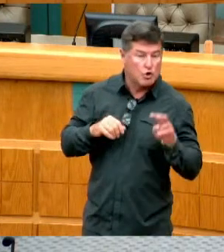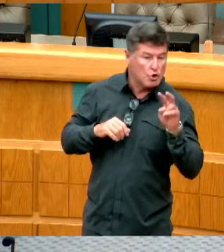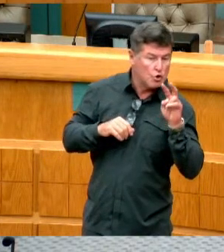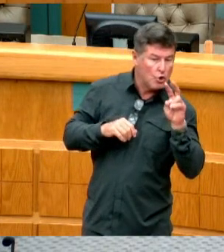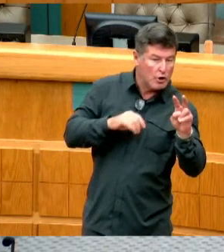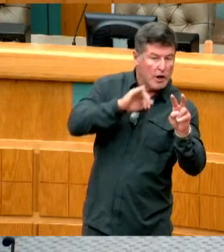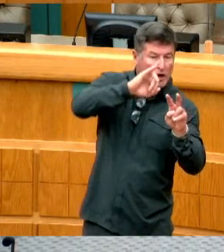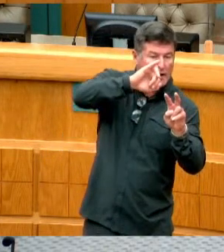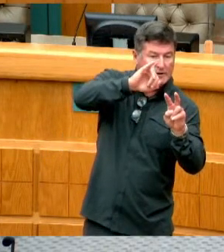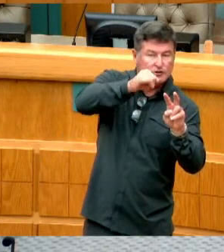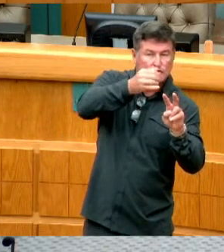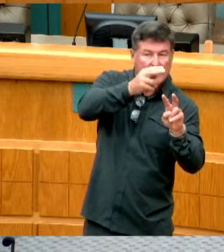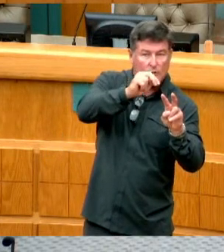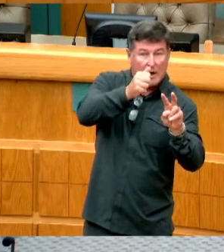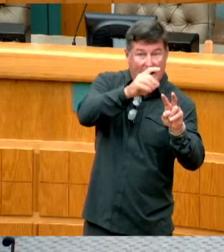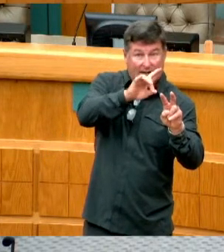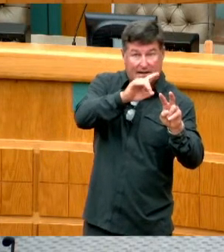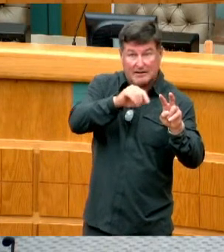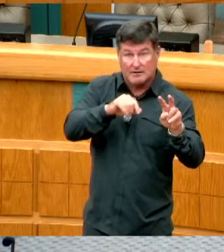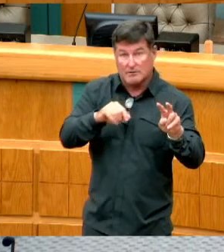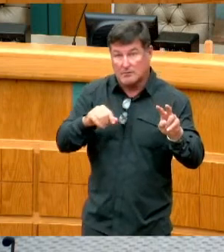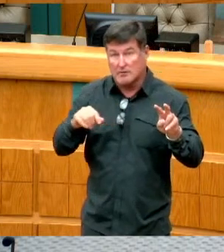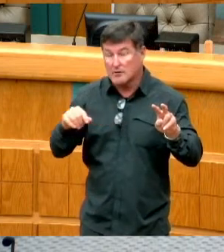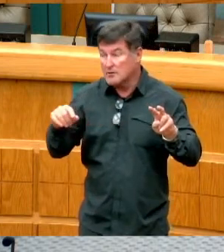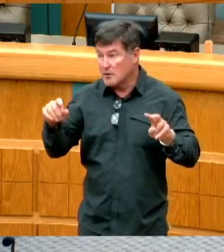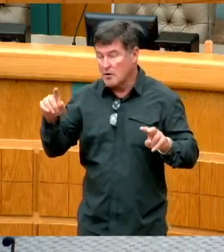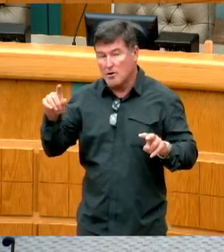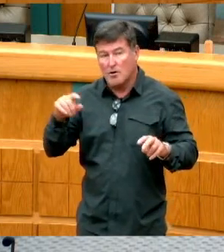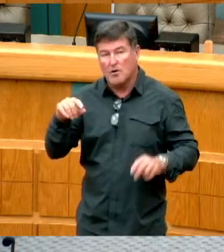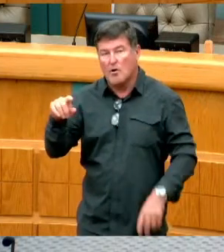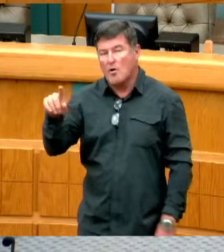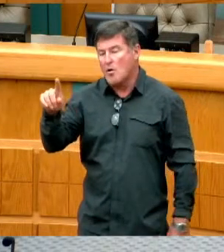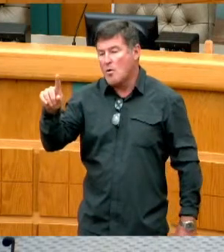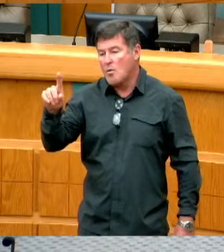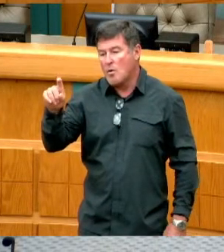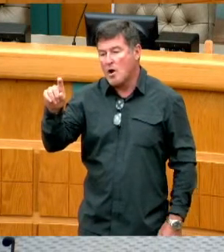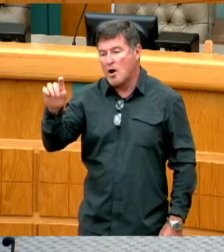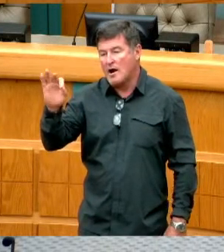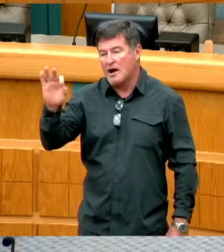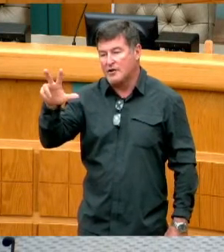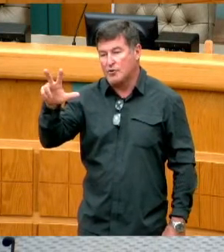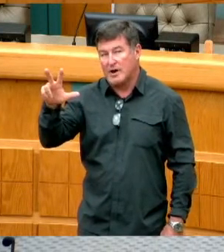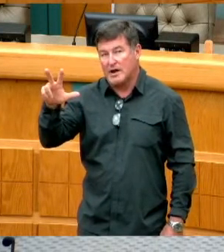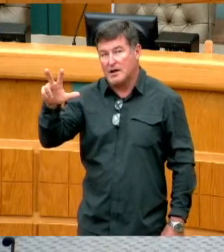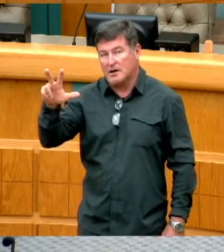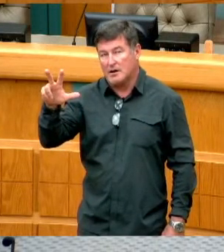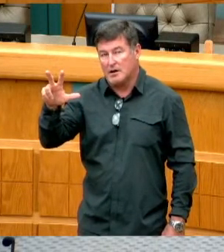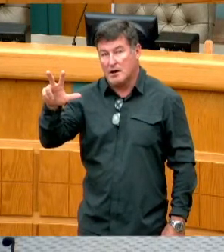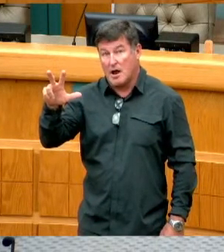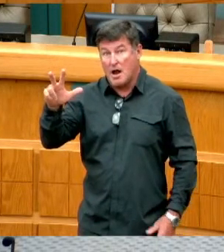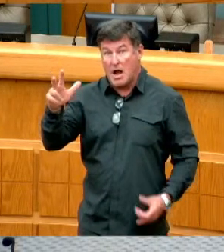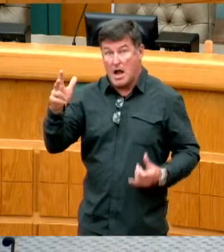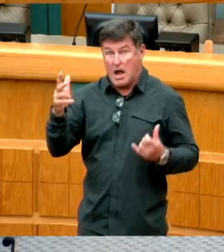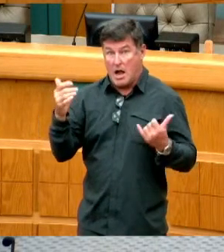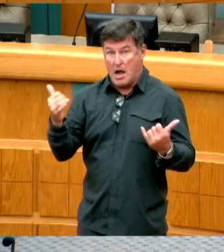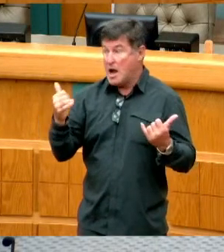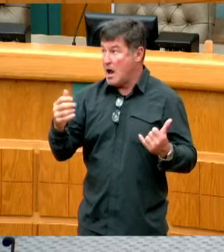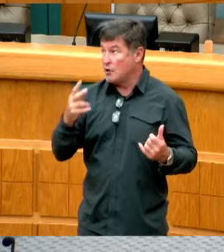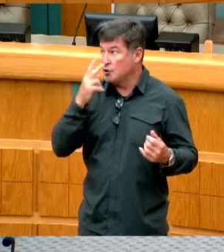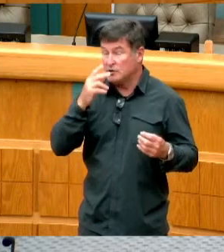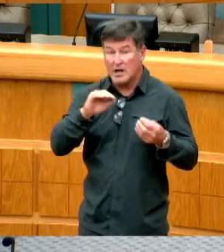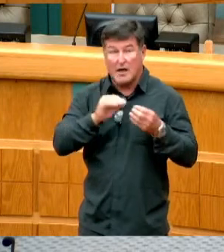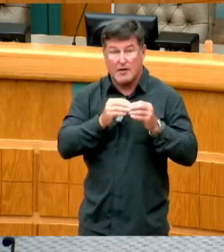18th, 2021, we had 193 hospitalizations, and what you're seeing now is you can see that